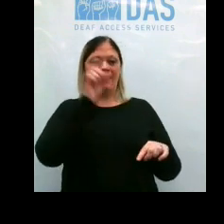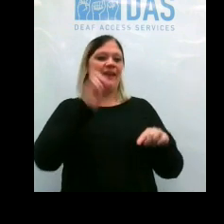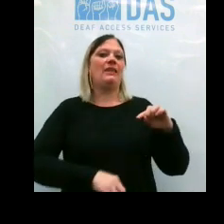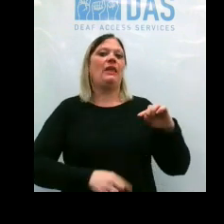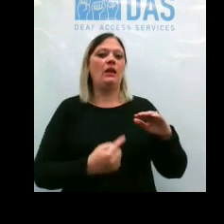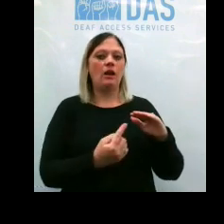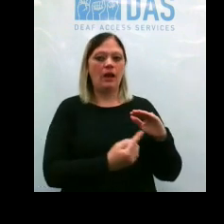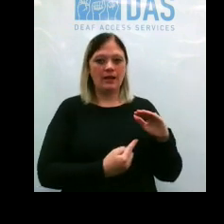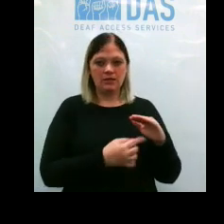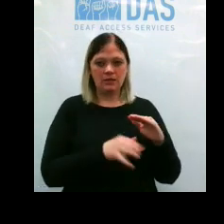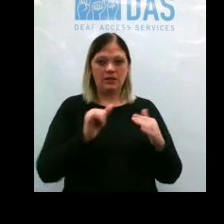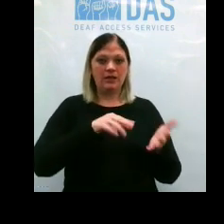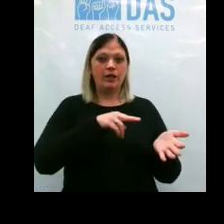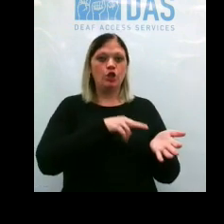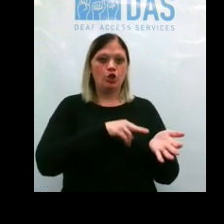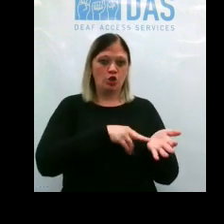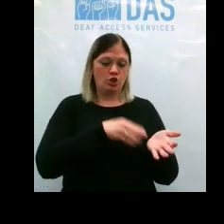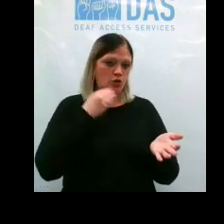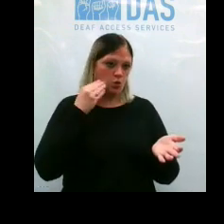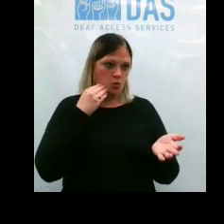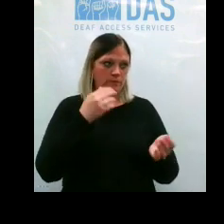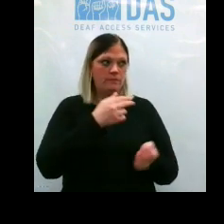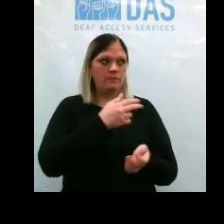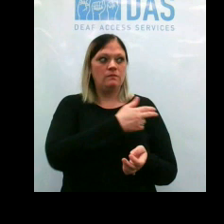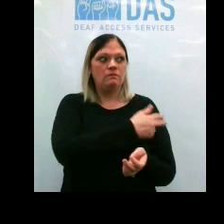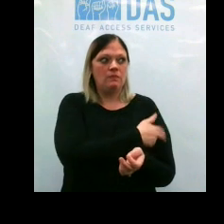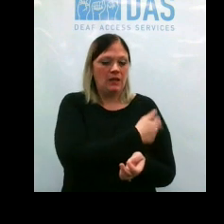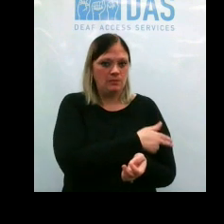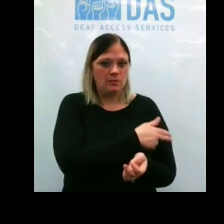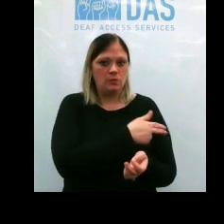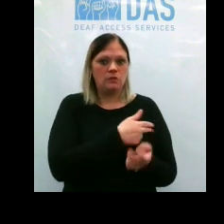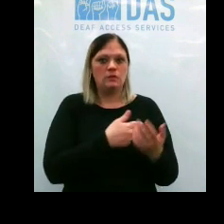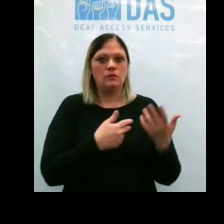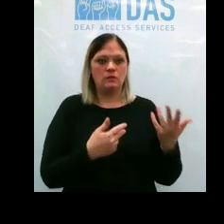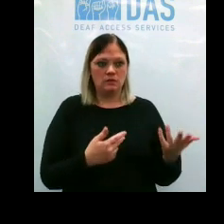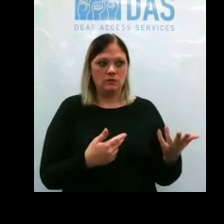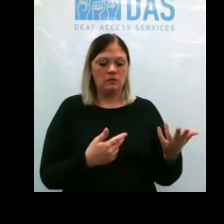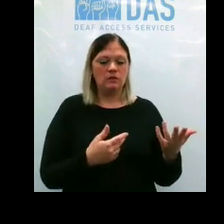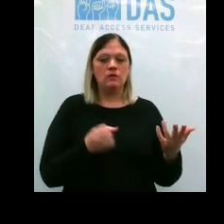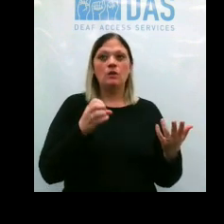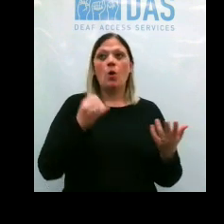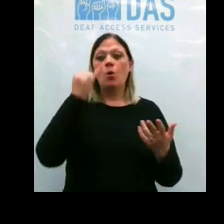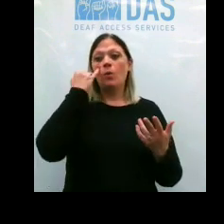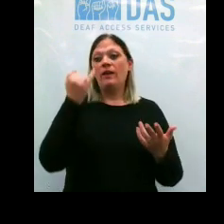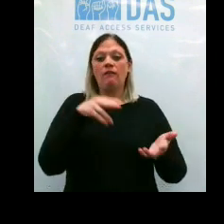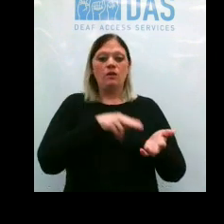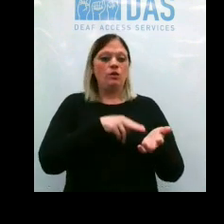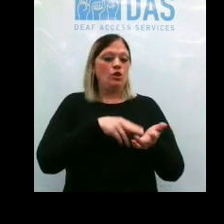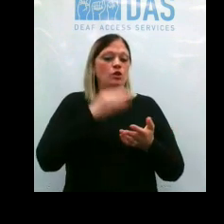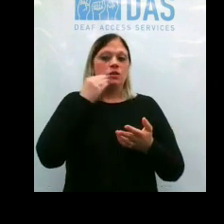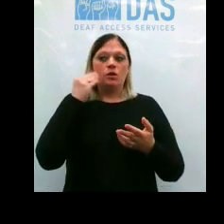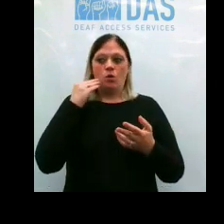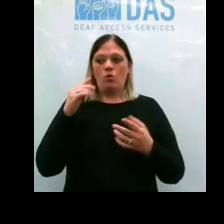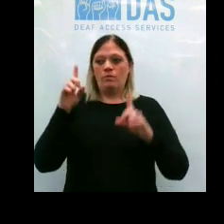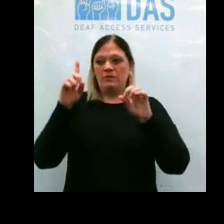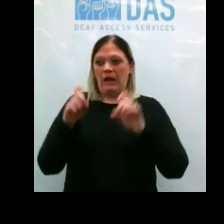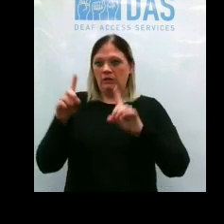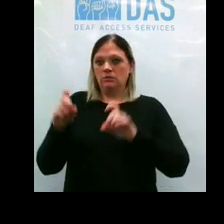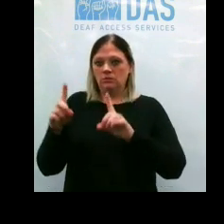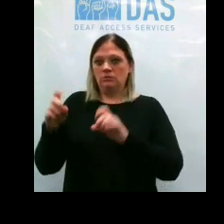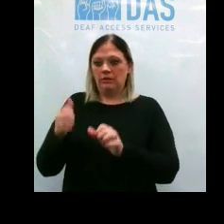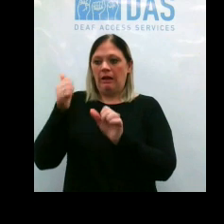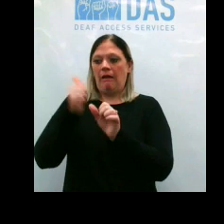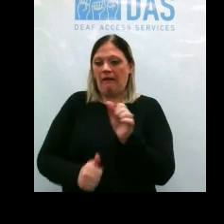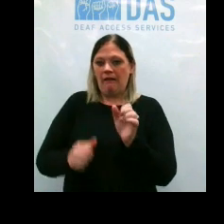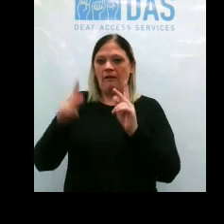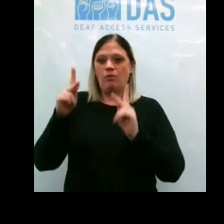isolated, like nursing homes or hospitals. So if a nursing home was tested and every single